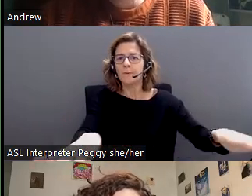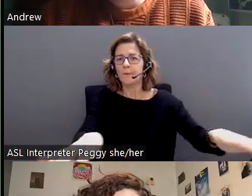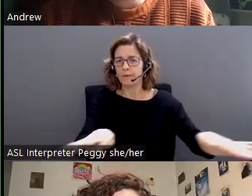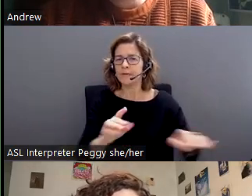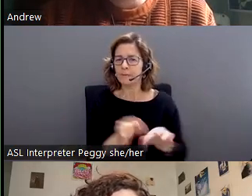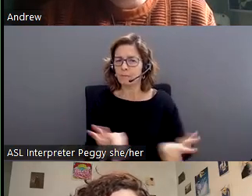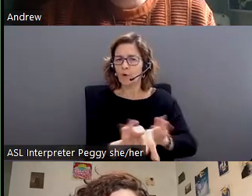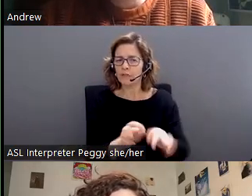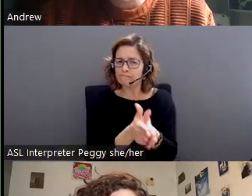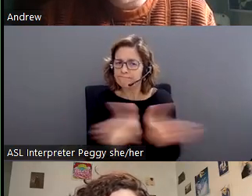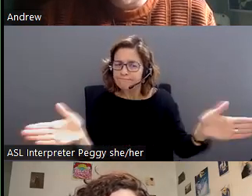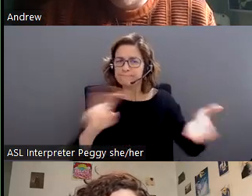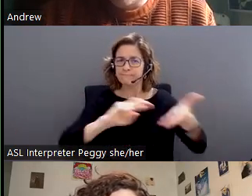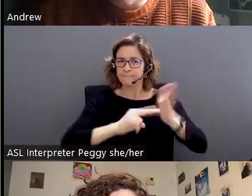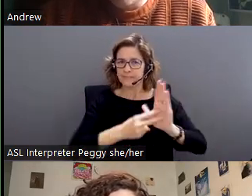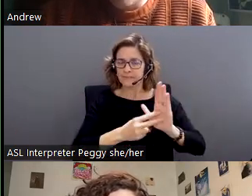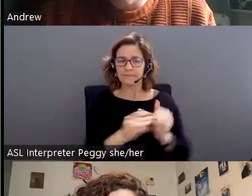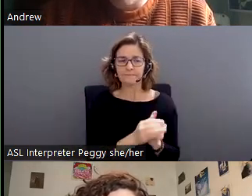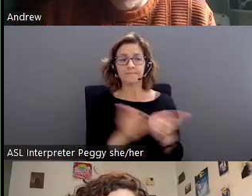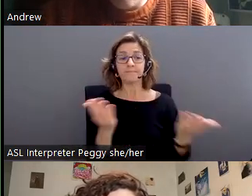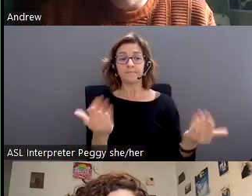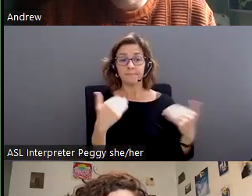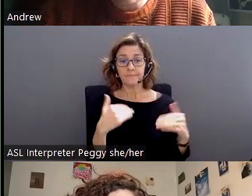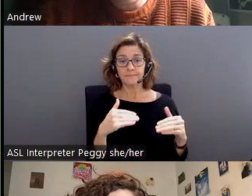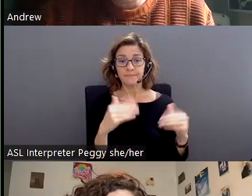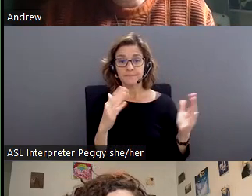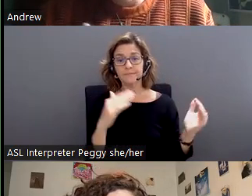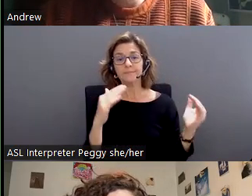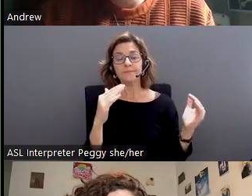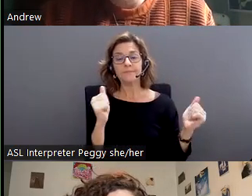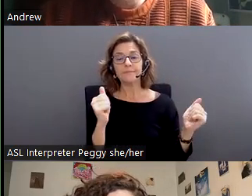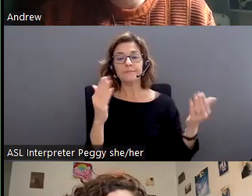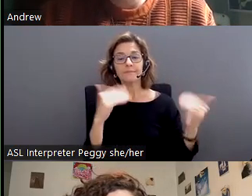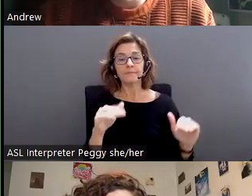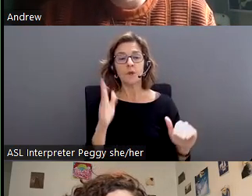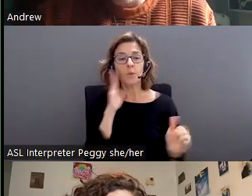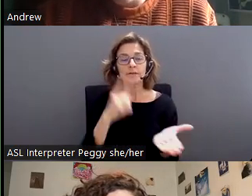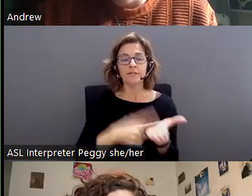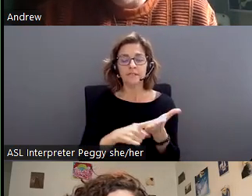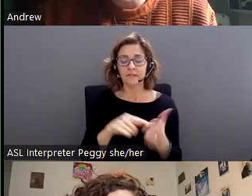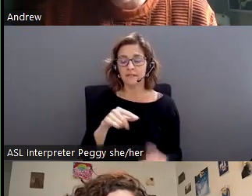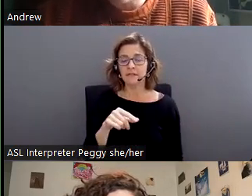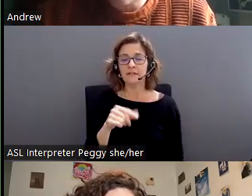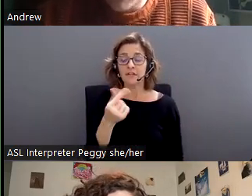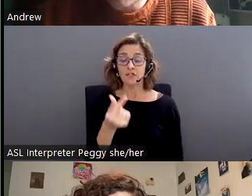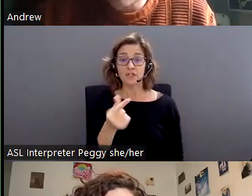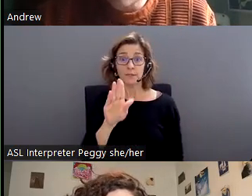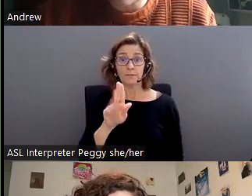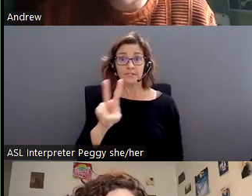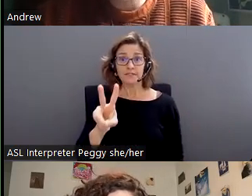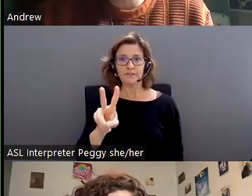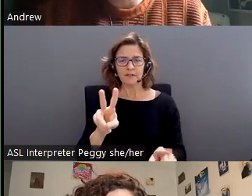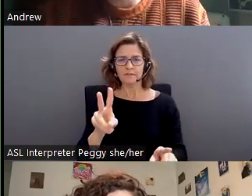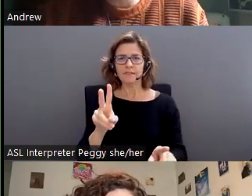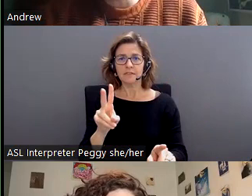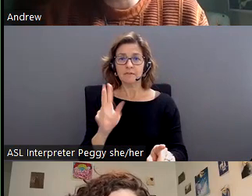Secondly, both Rebecca and I are going to be talking about how gender-based violence shows up in the work of our two agencies